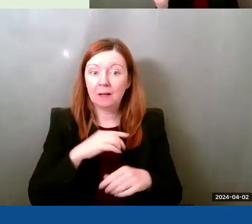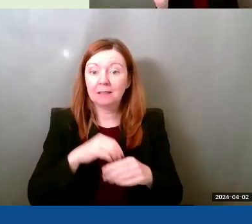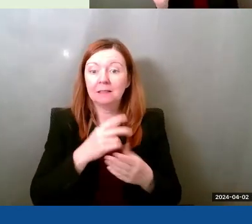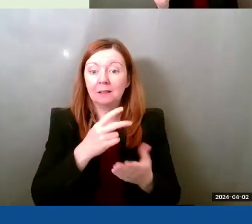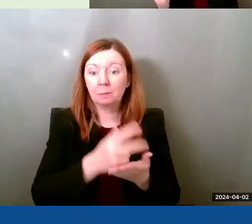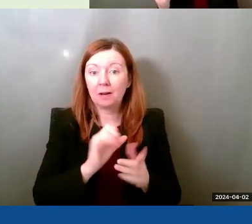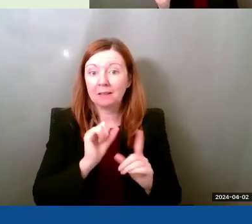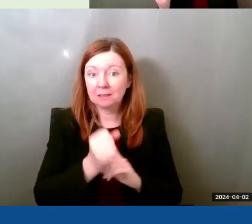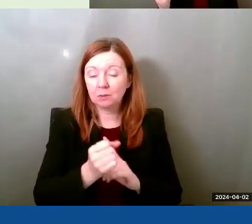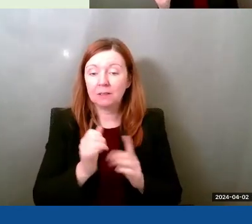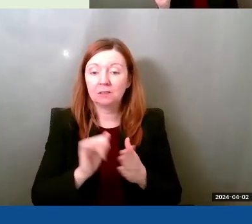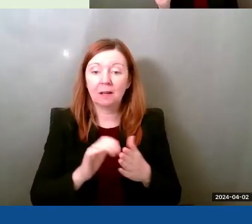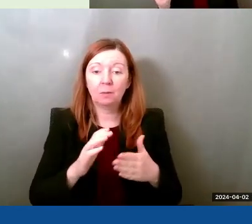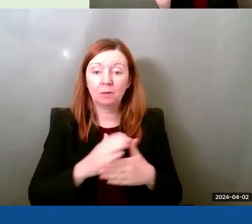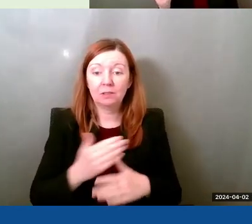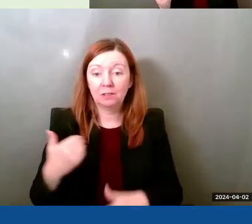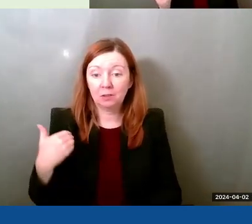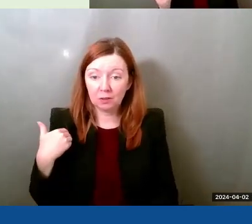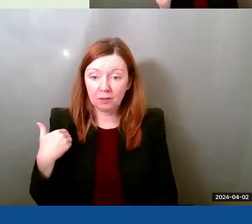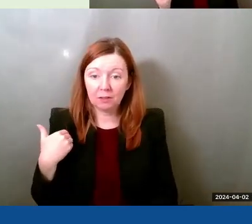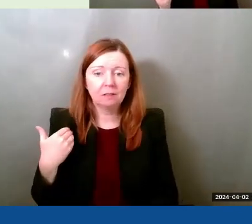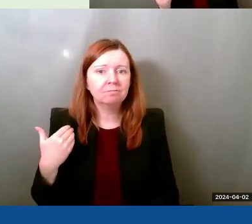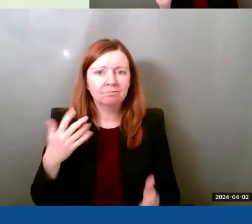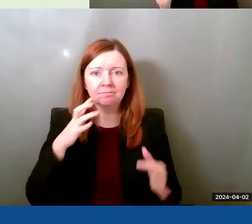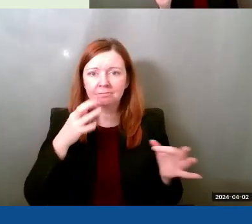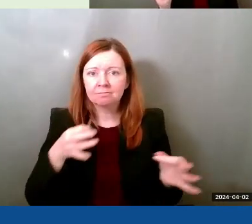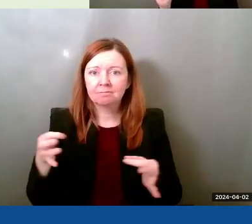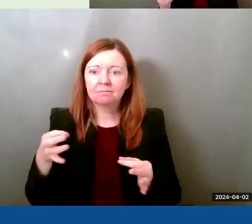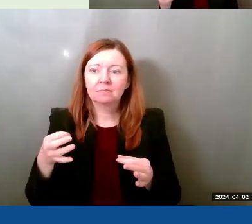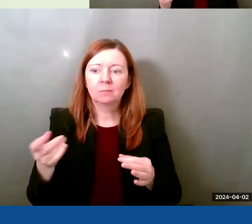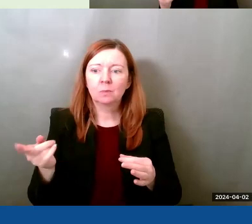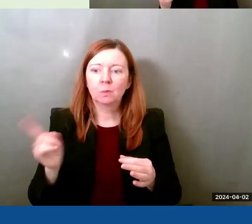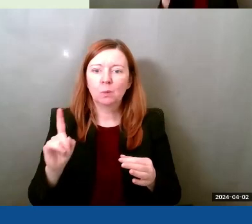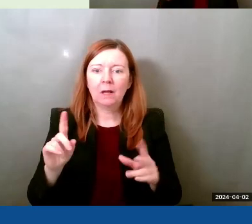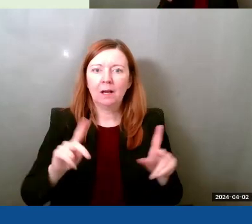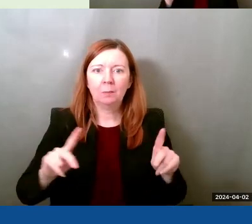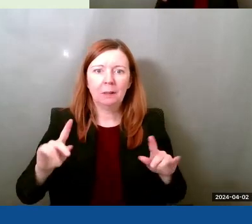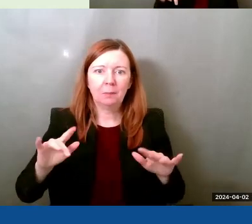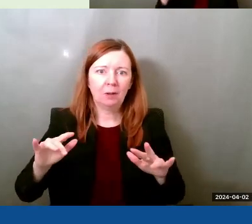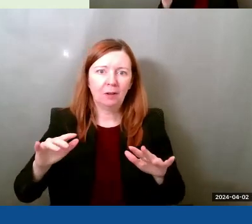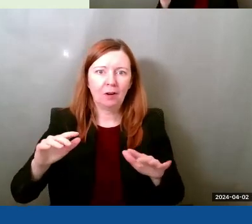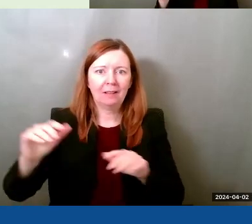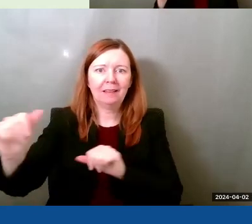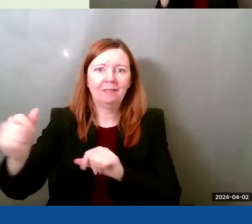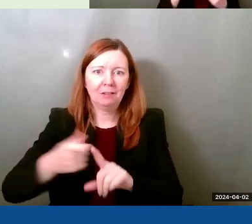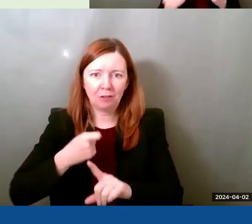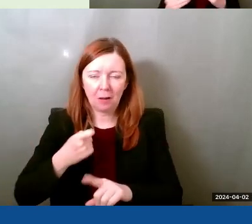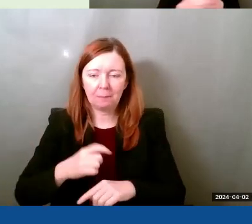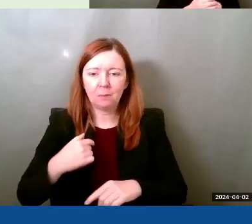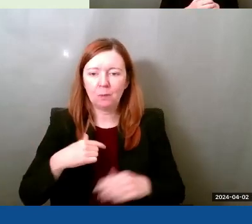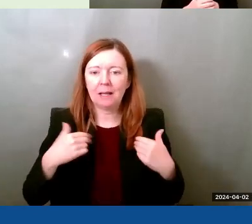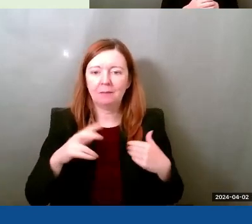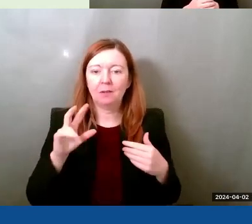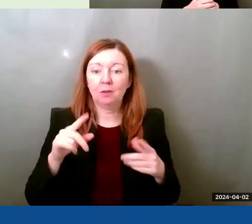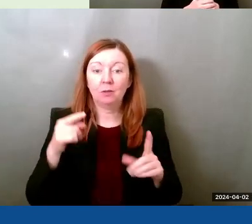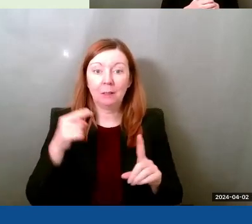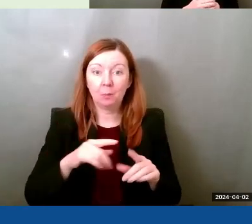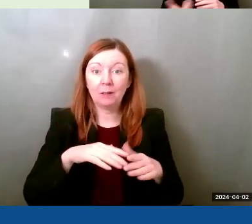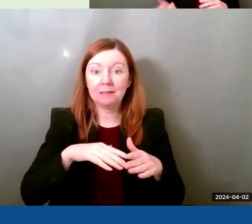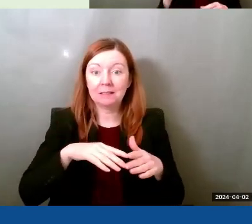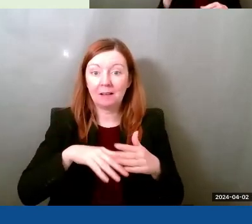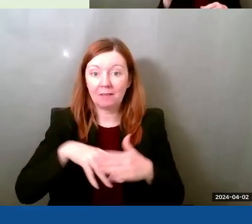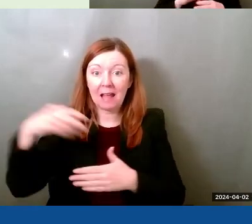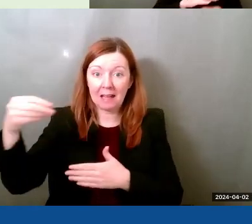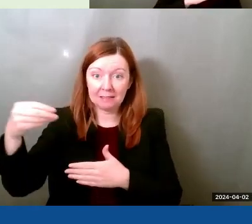parking scenarios that were shared earlier will determine what is that crowd flow going to be. And we do have 3 points of exit from